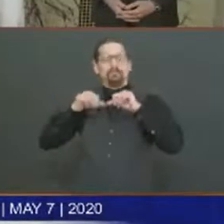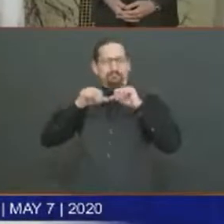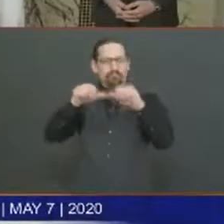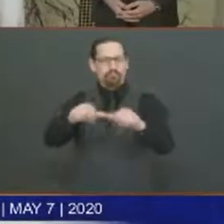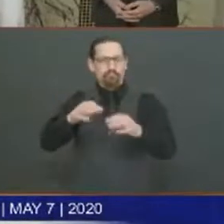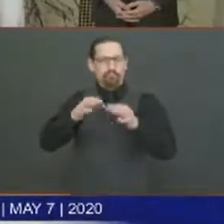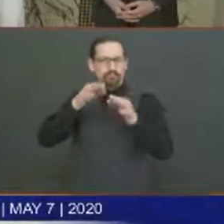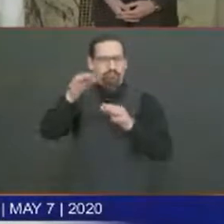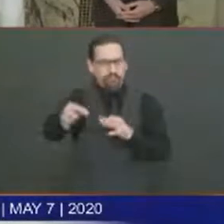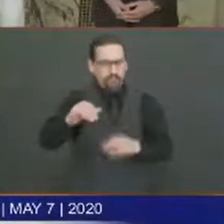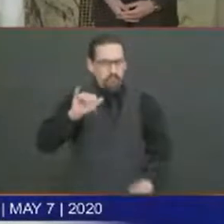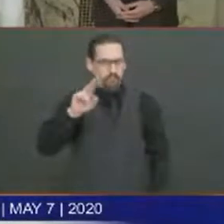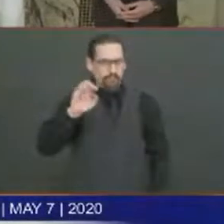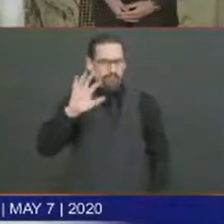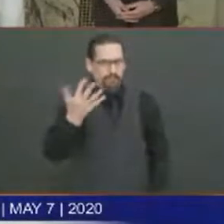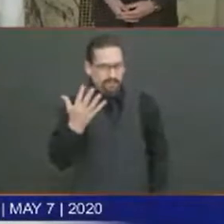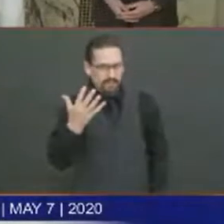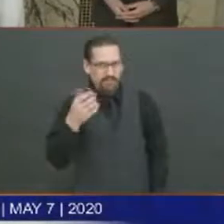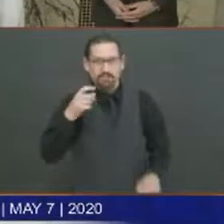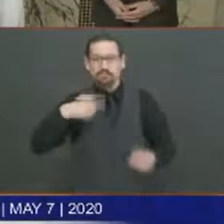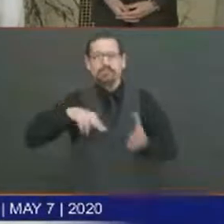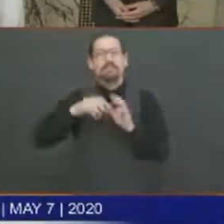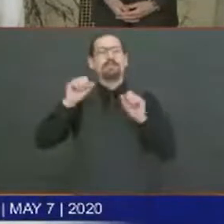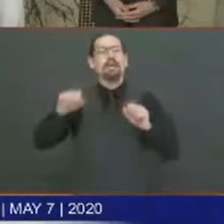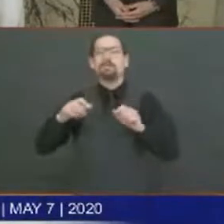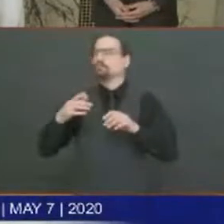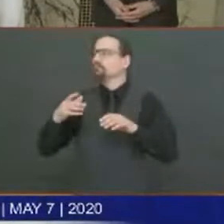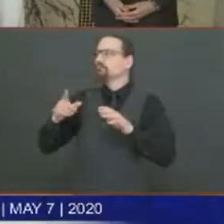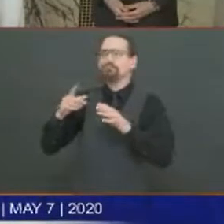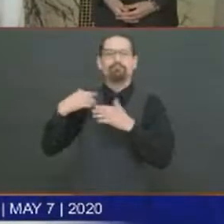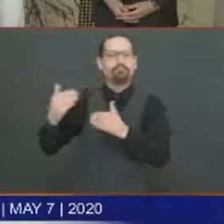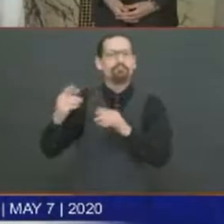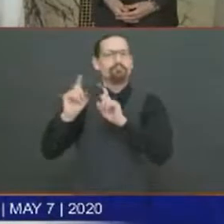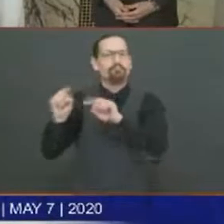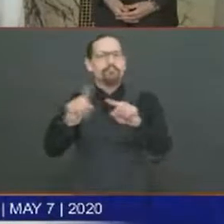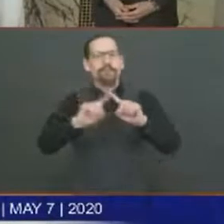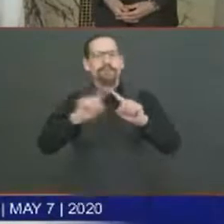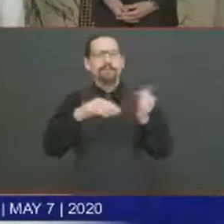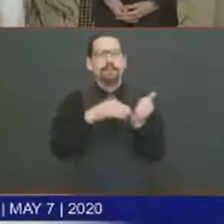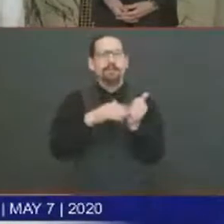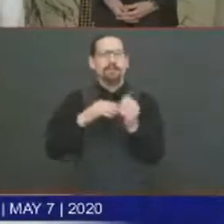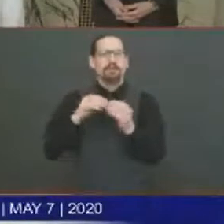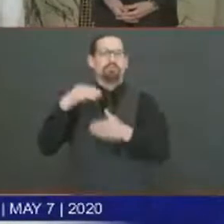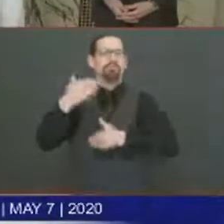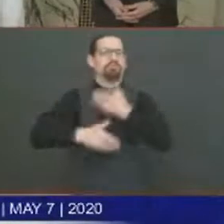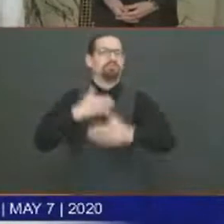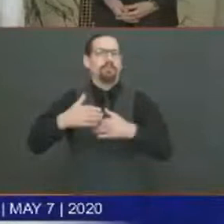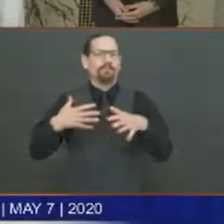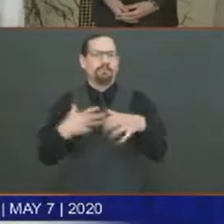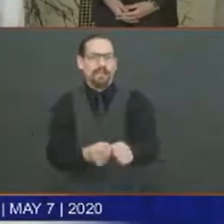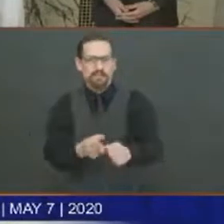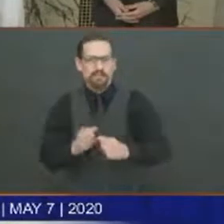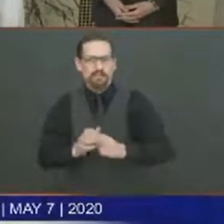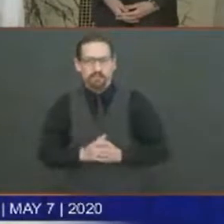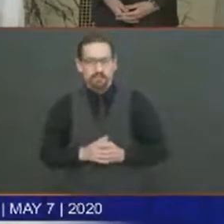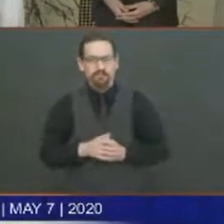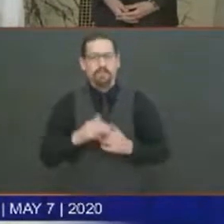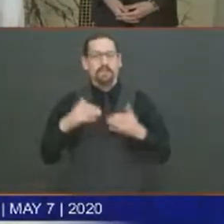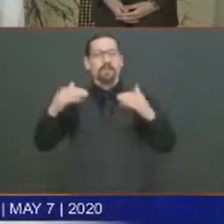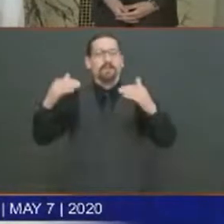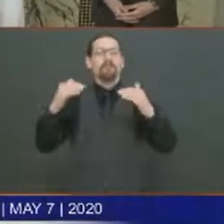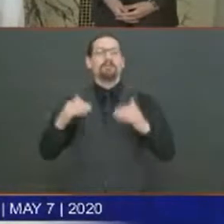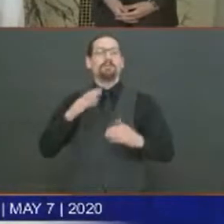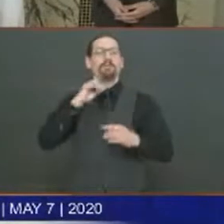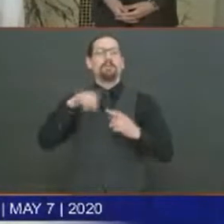about churches. Some of the hardest part about this for us has not being able to go to church or